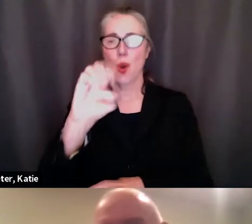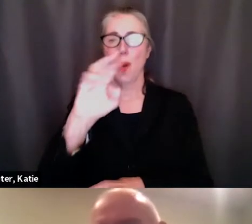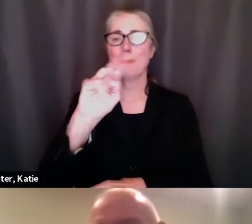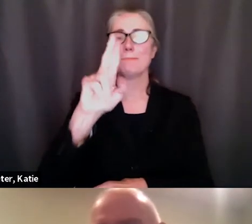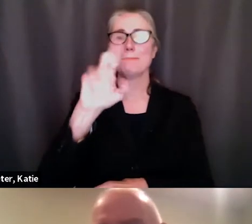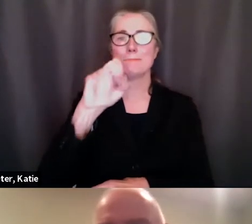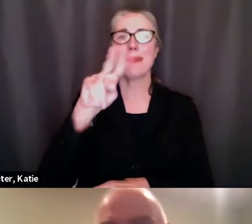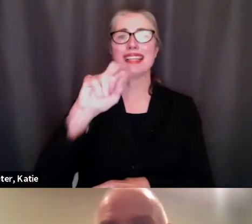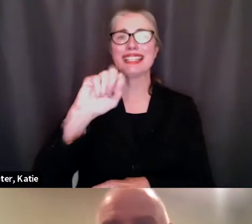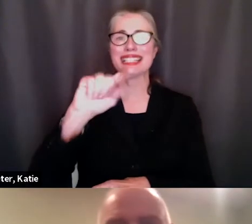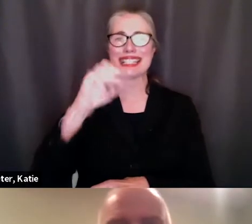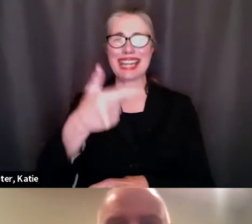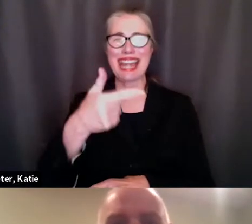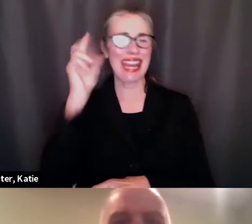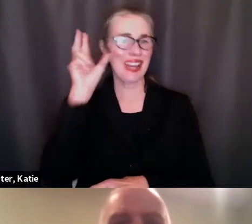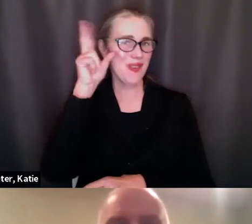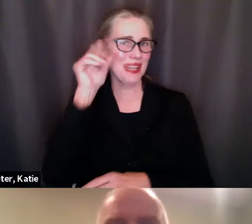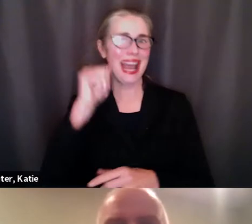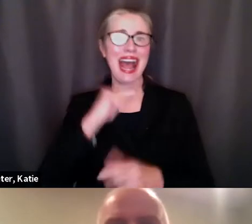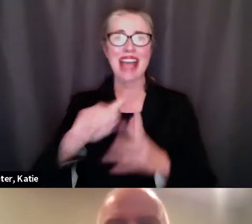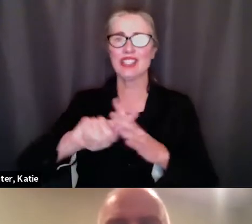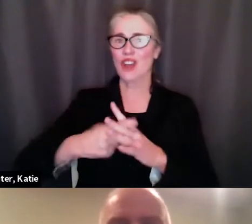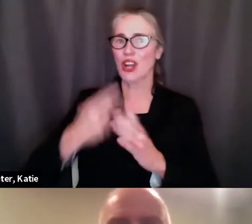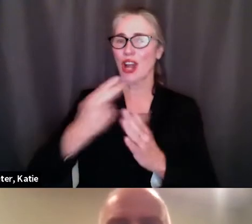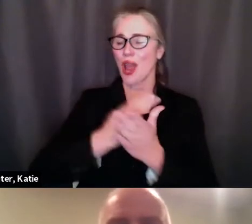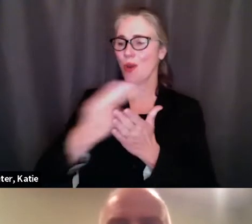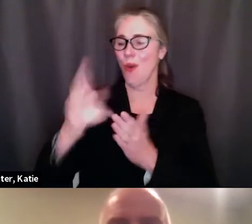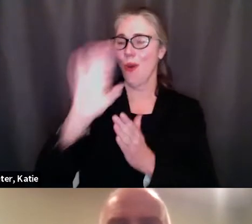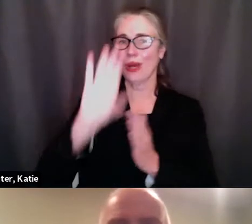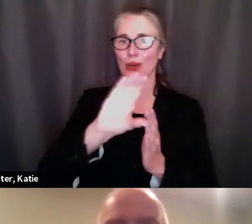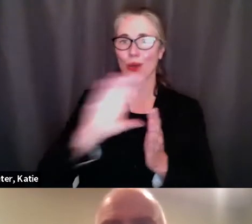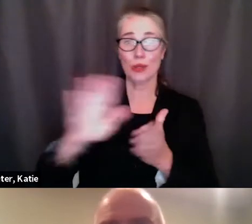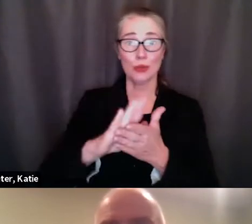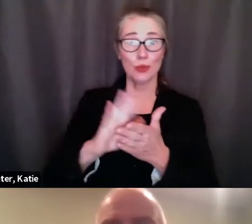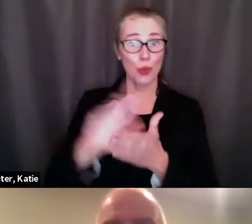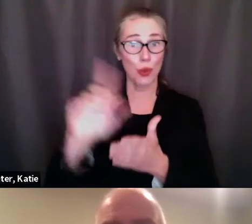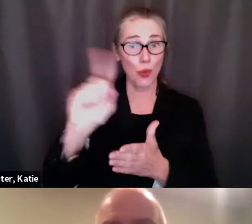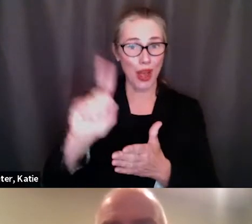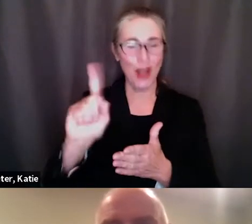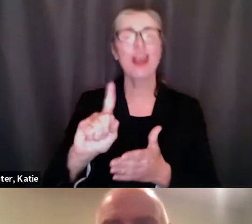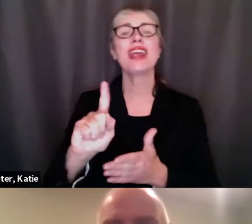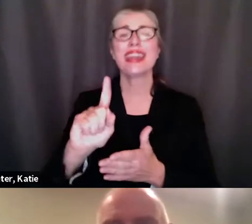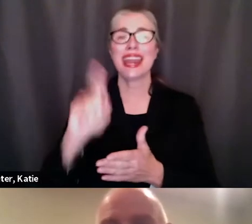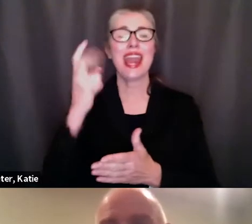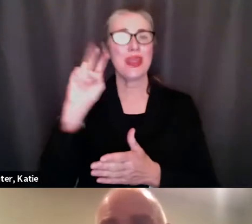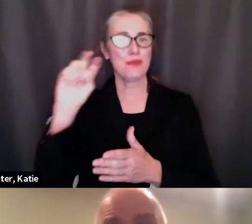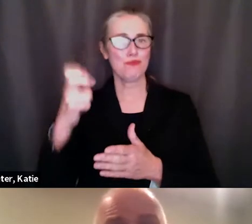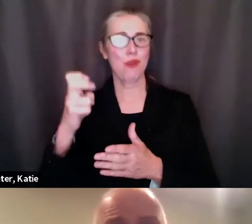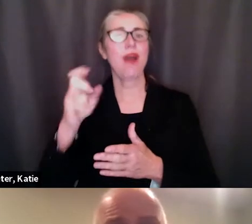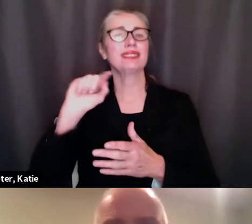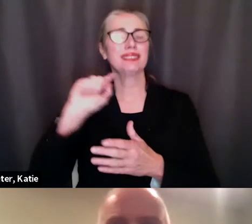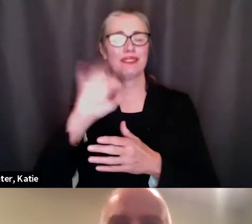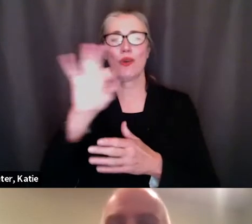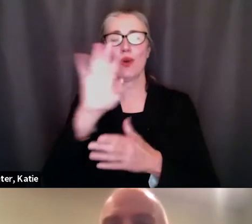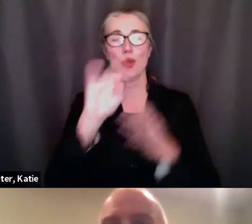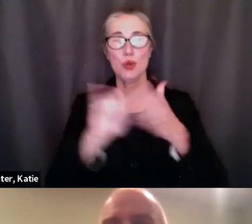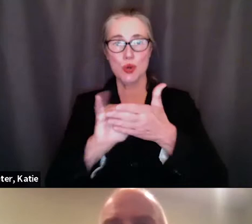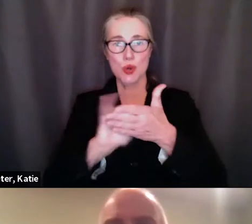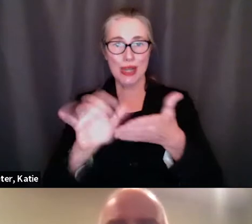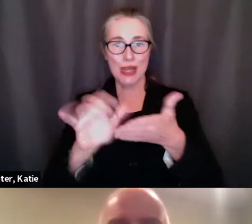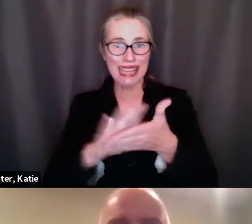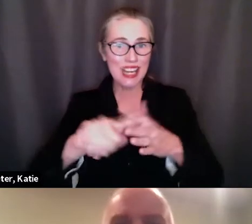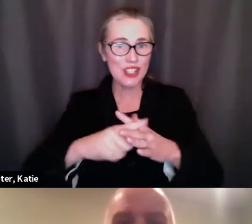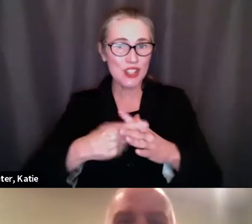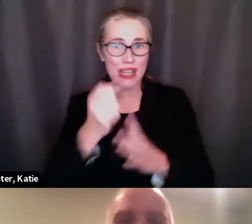career back in 1994 at holy cross school in the bronx in new york city and i started my administration career in the santa barbara school district in